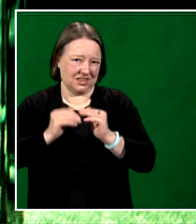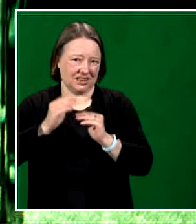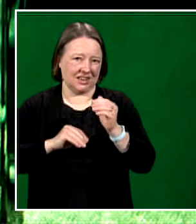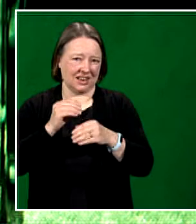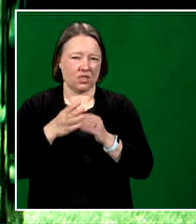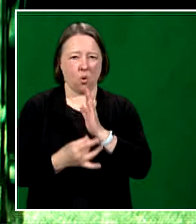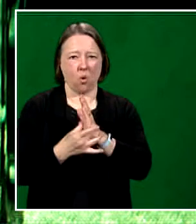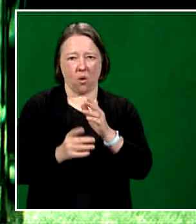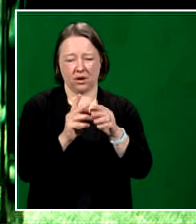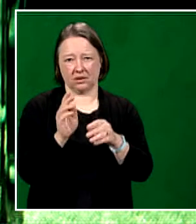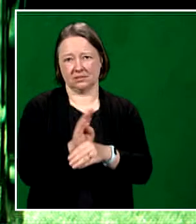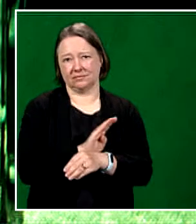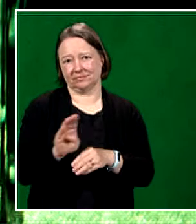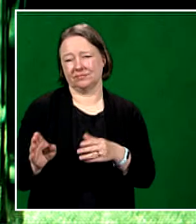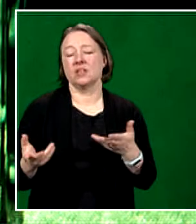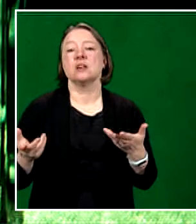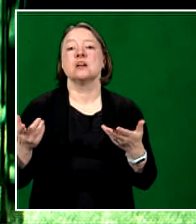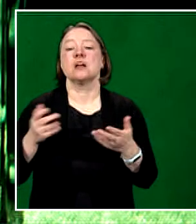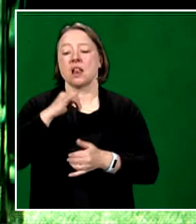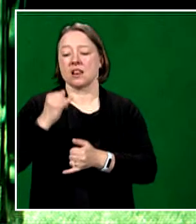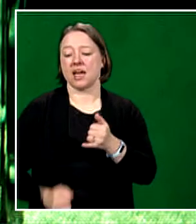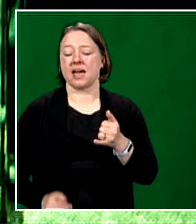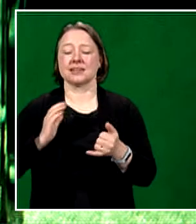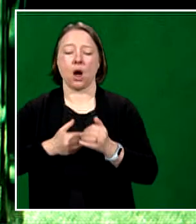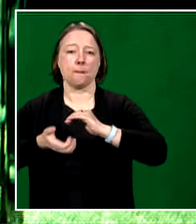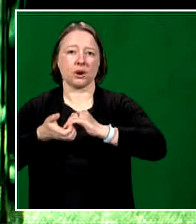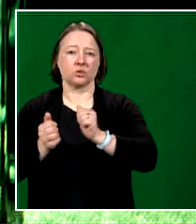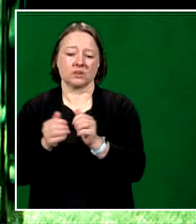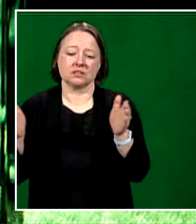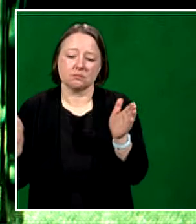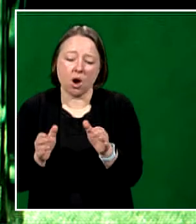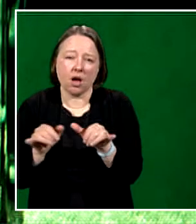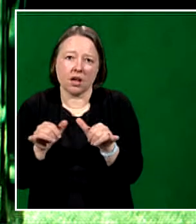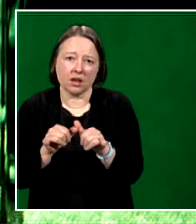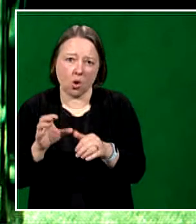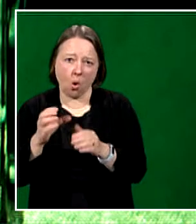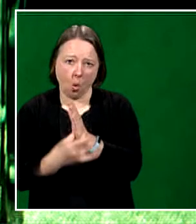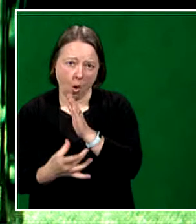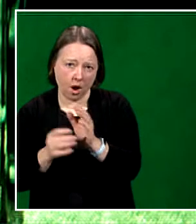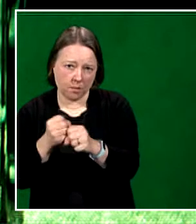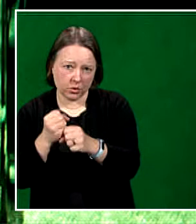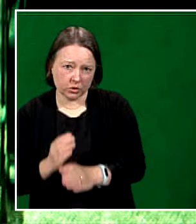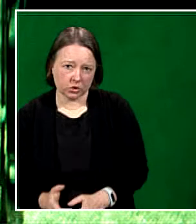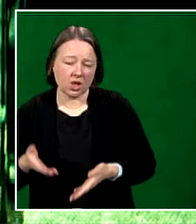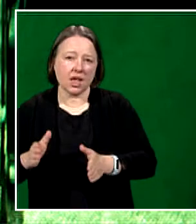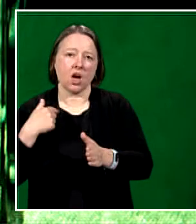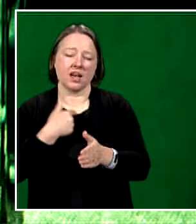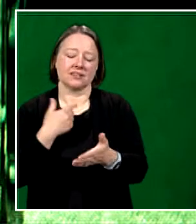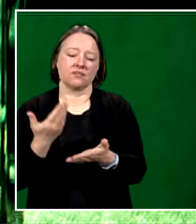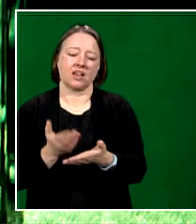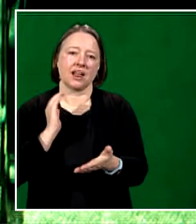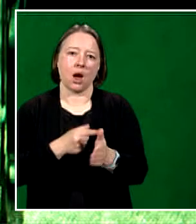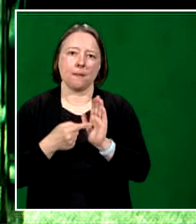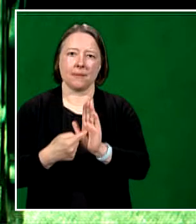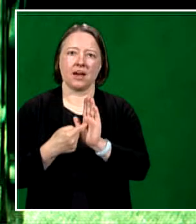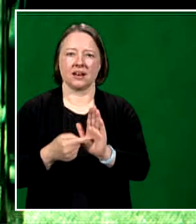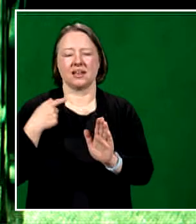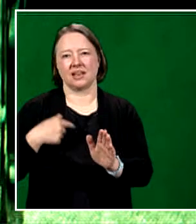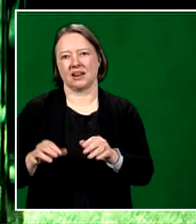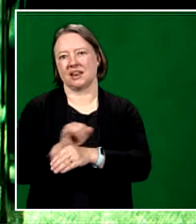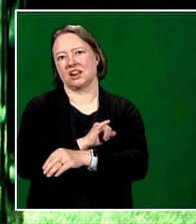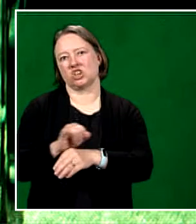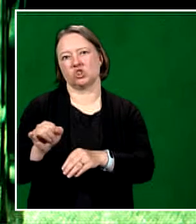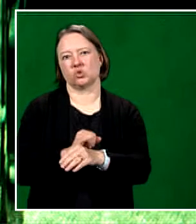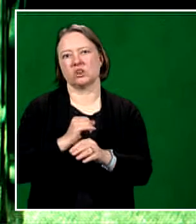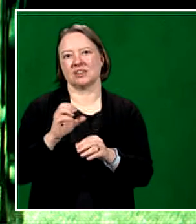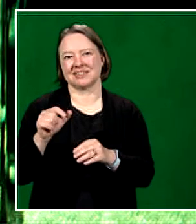facilities. Last but not least, our partnership with small-scale oil producers would allow us to validate our model on a relevant industrial scale, and